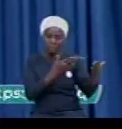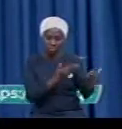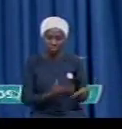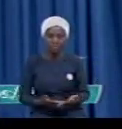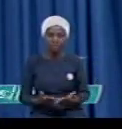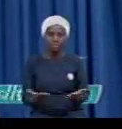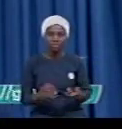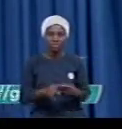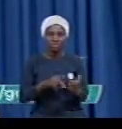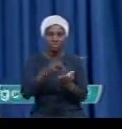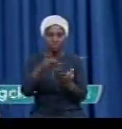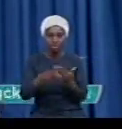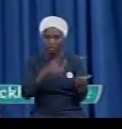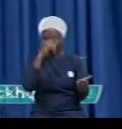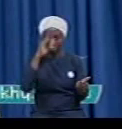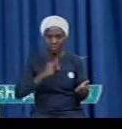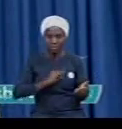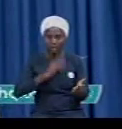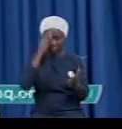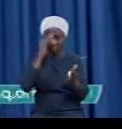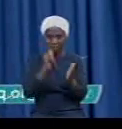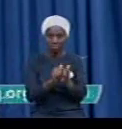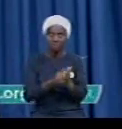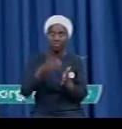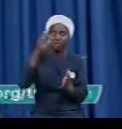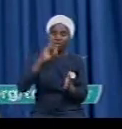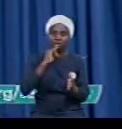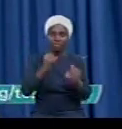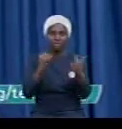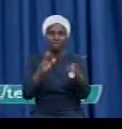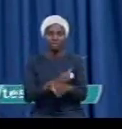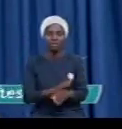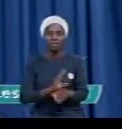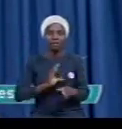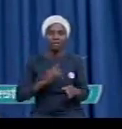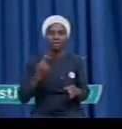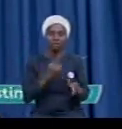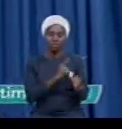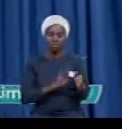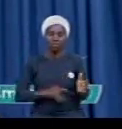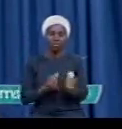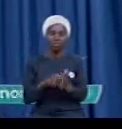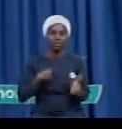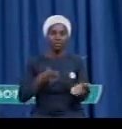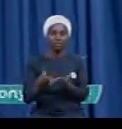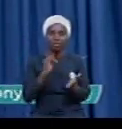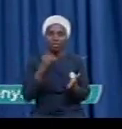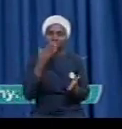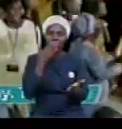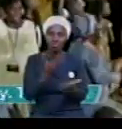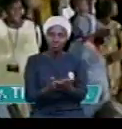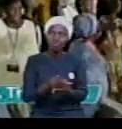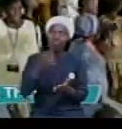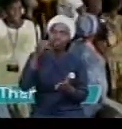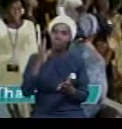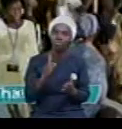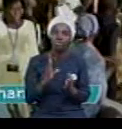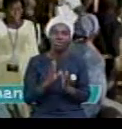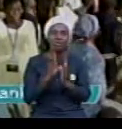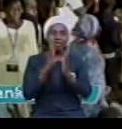oruko olorun alaye ga nitori pe olorun ta nsin olorun to dara ni e ki hallelujah